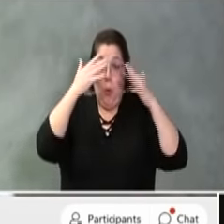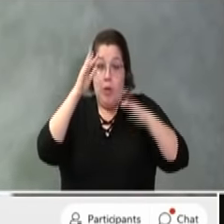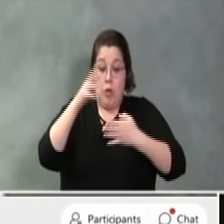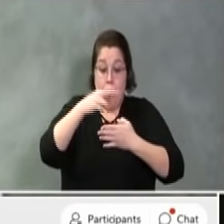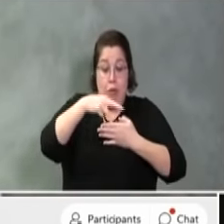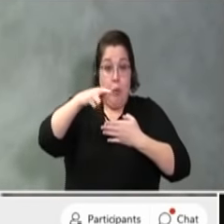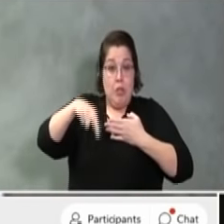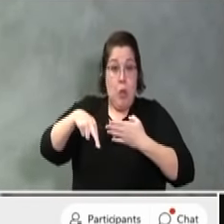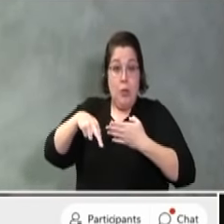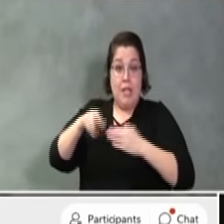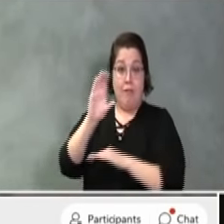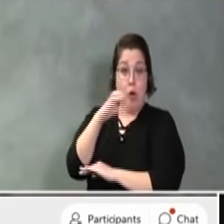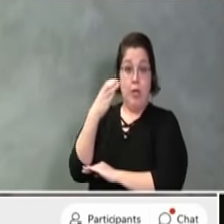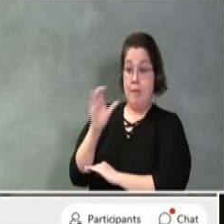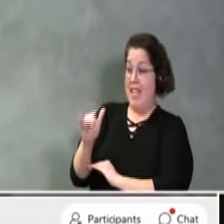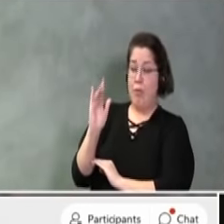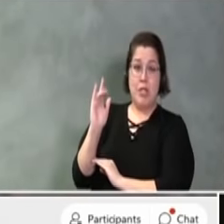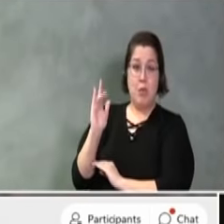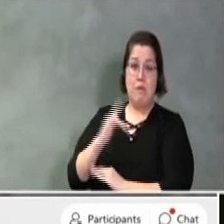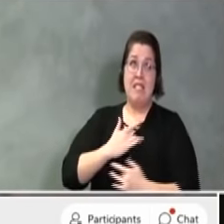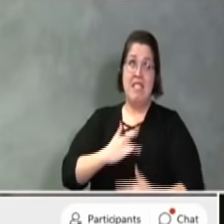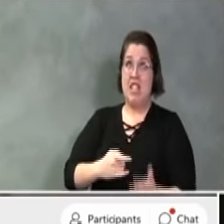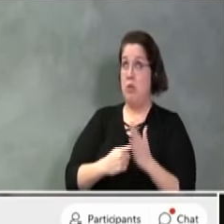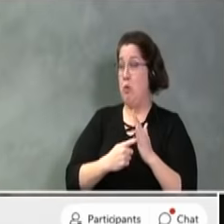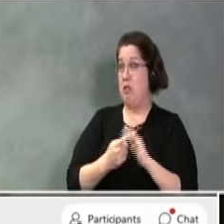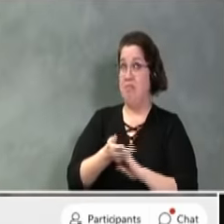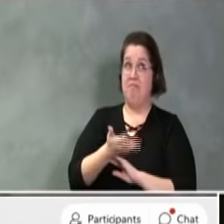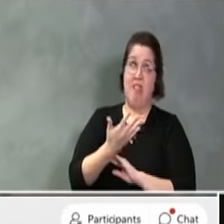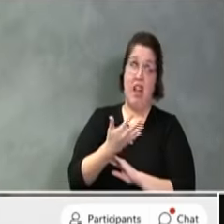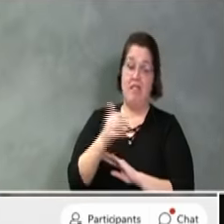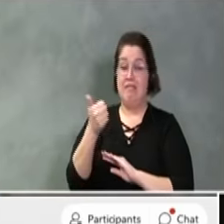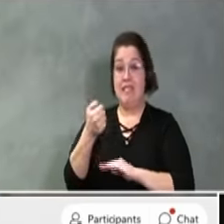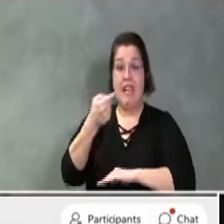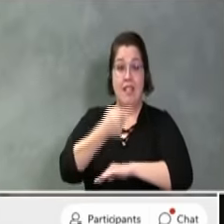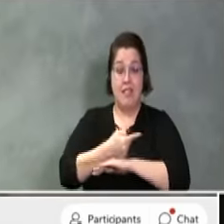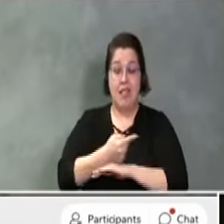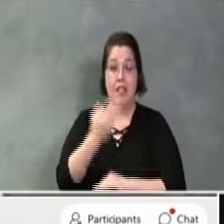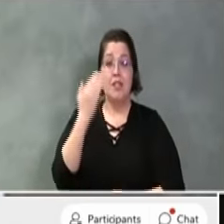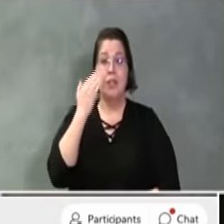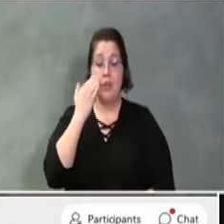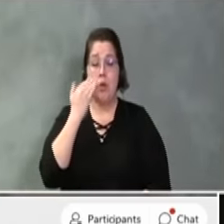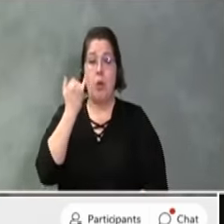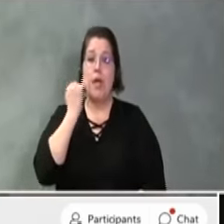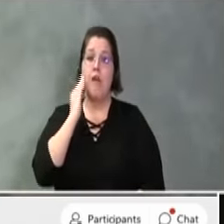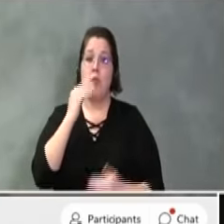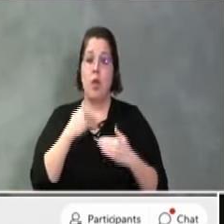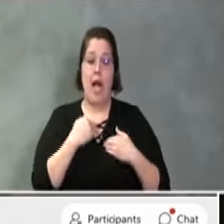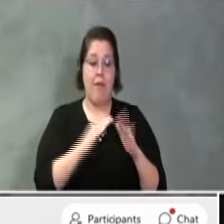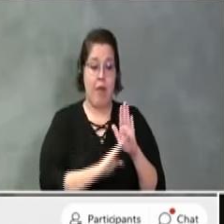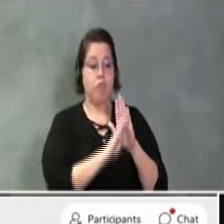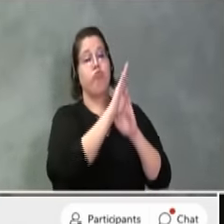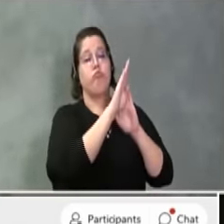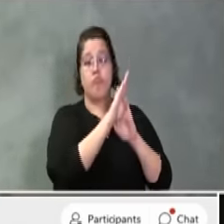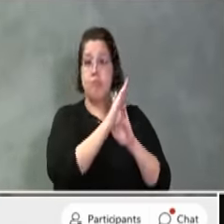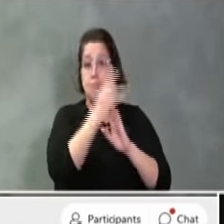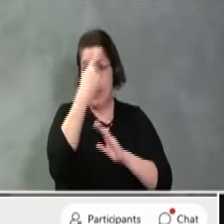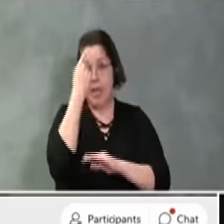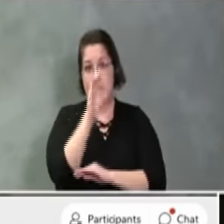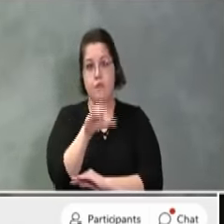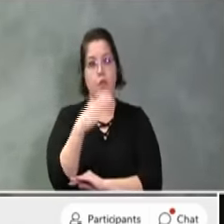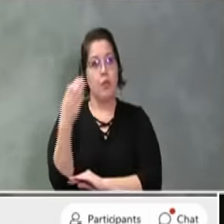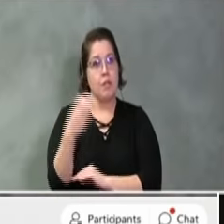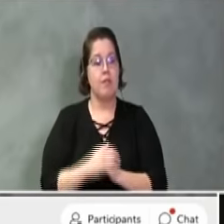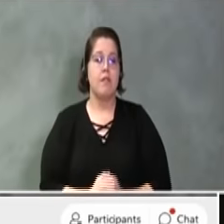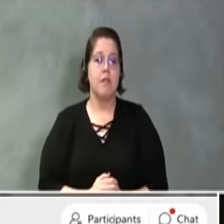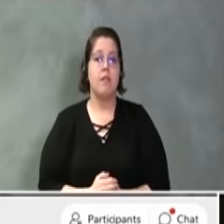That was the 25th. Usually takes at least 5 to 10 days to know whether we're going to have a bump up from that. And so that